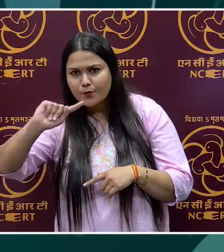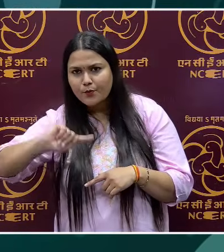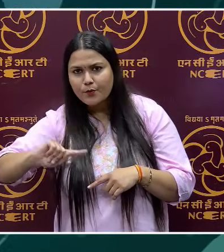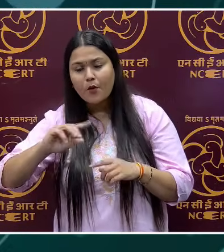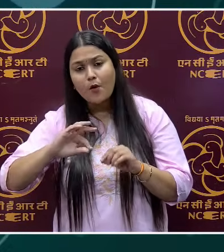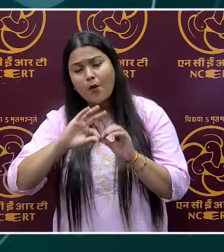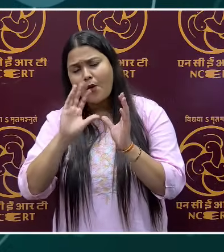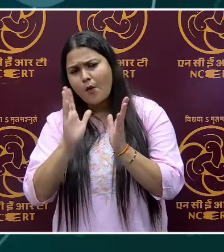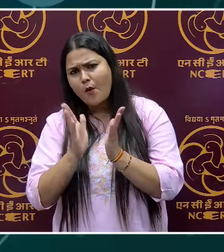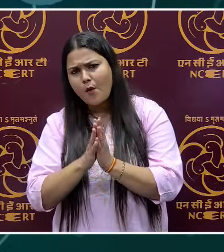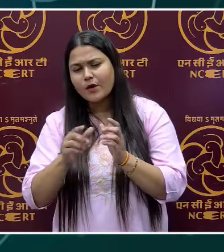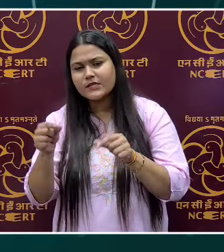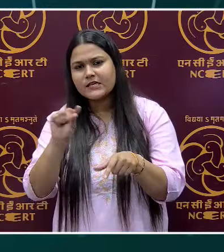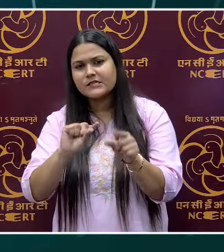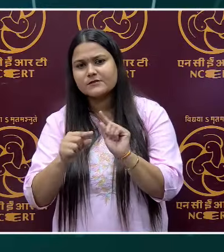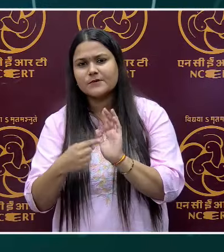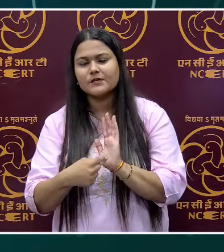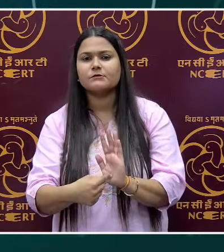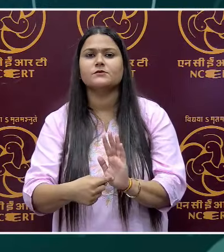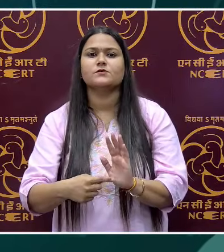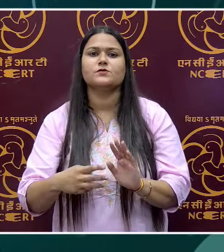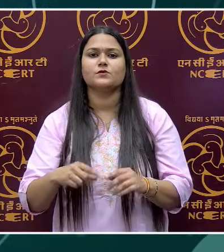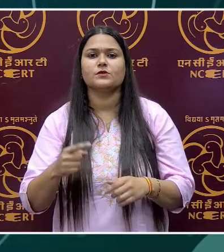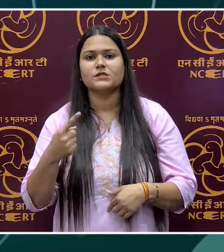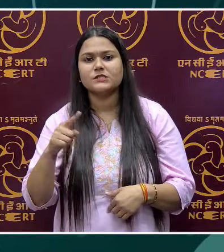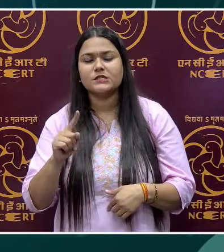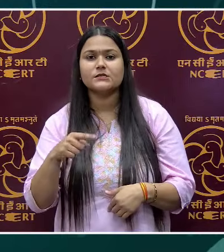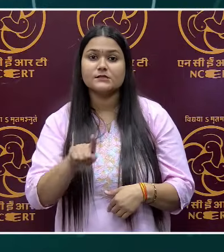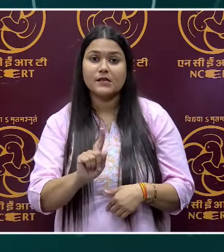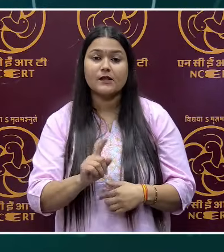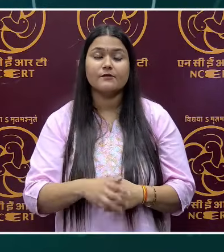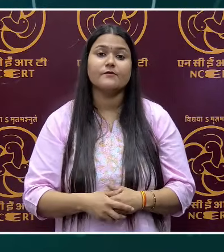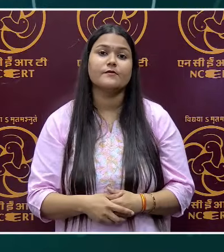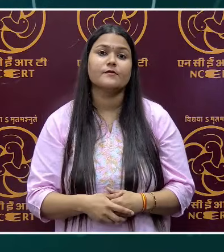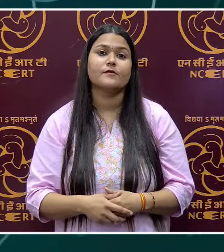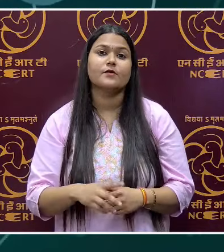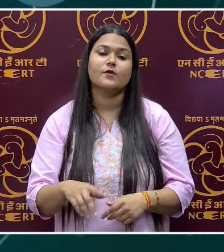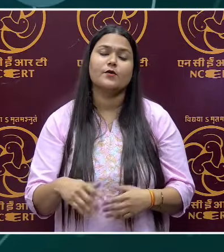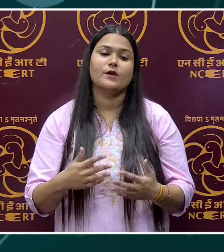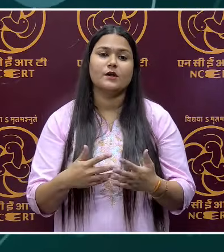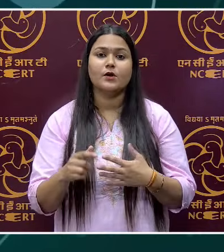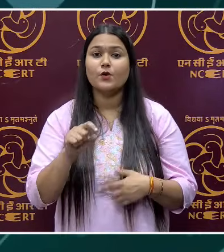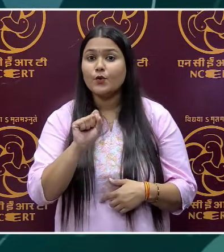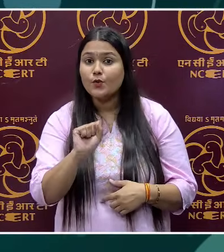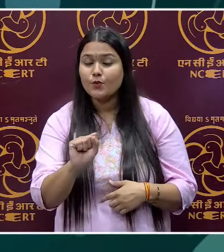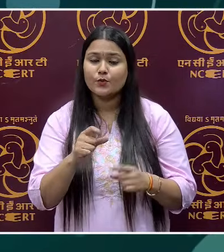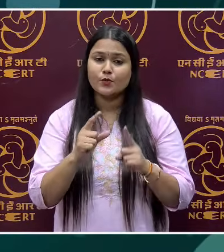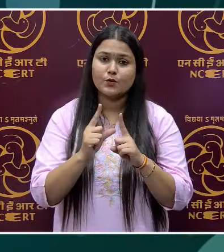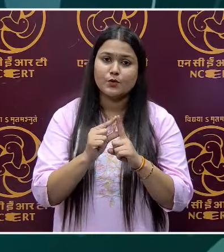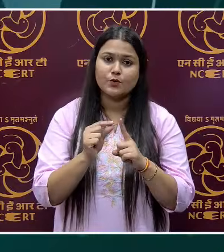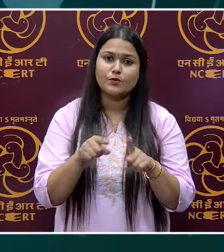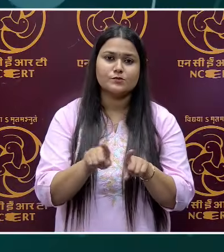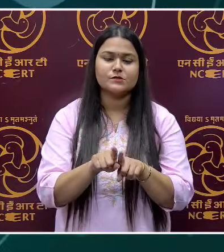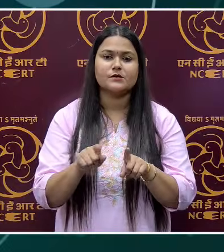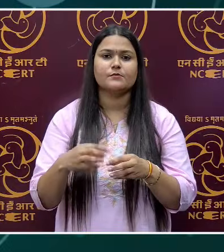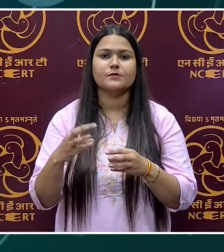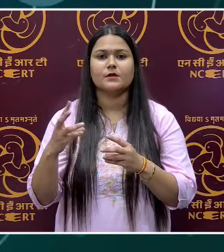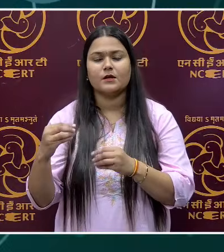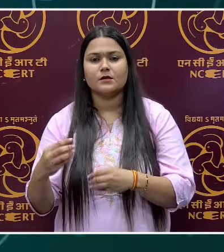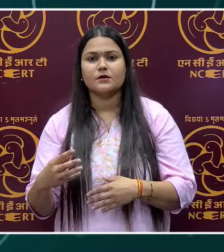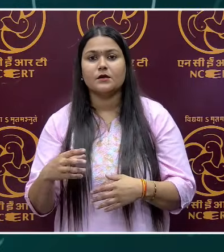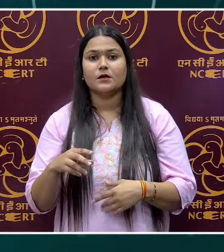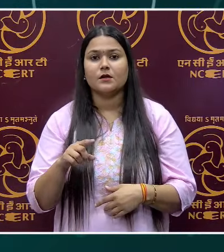these experiments are here. You can check and you can perform all these activities. On